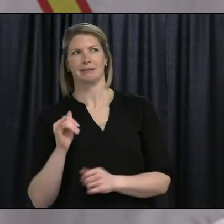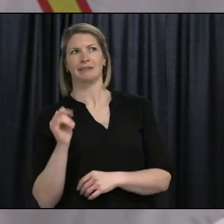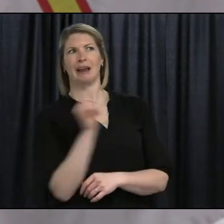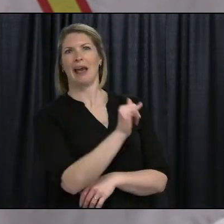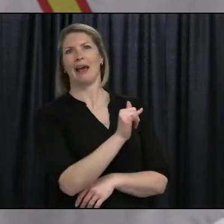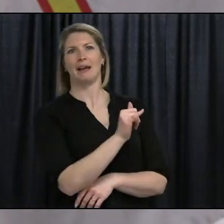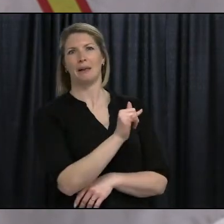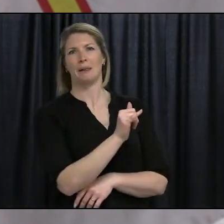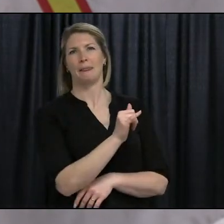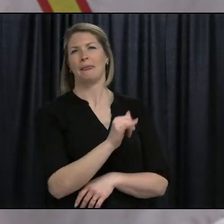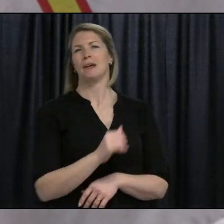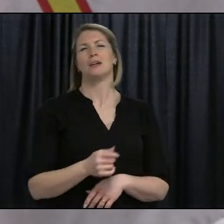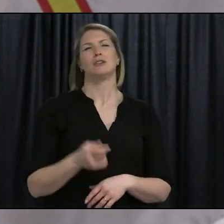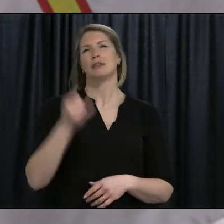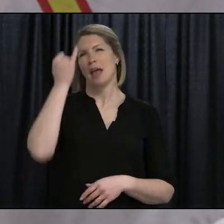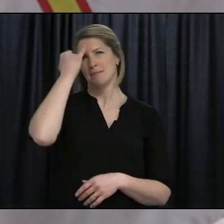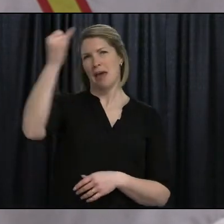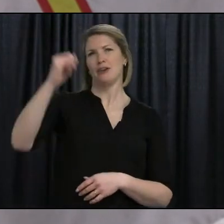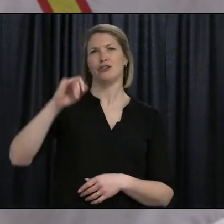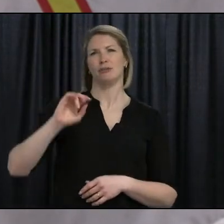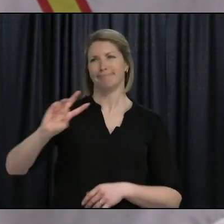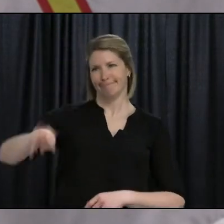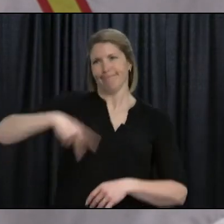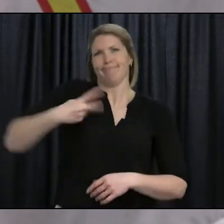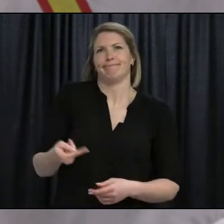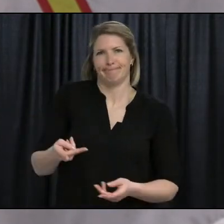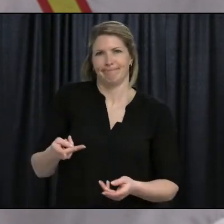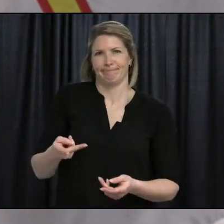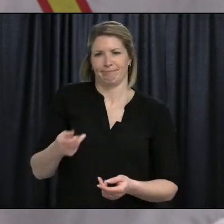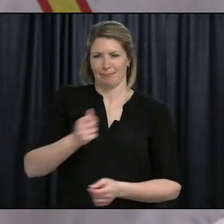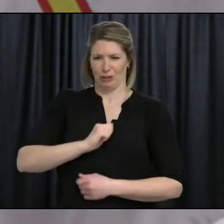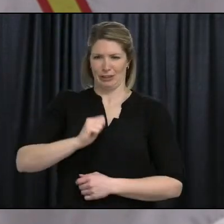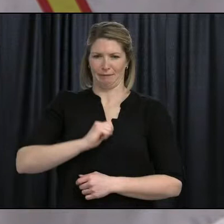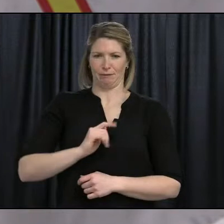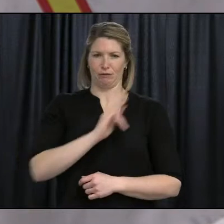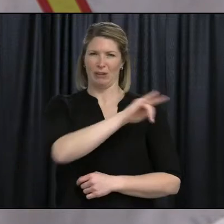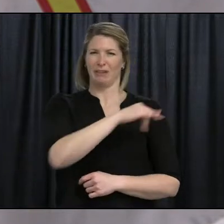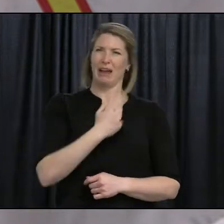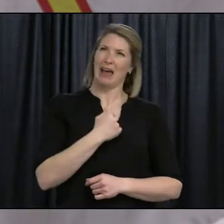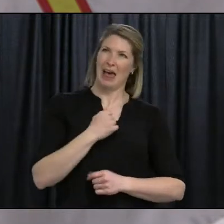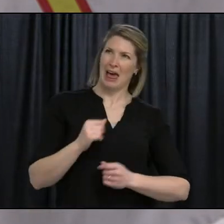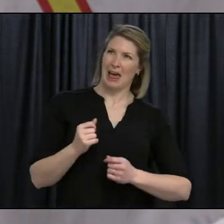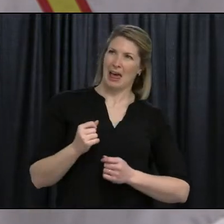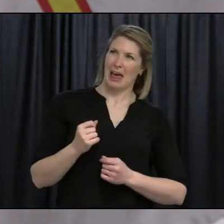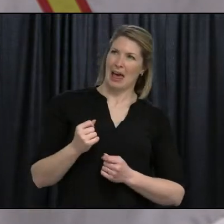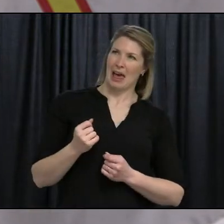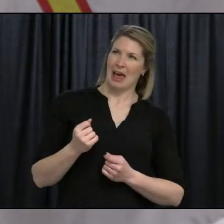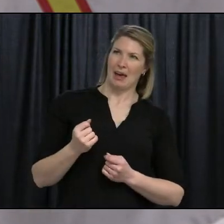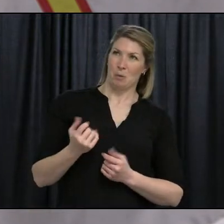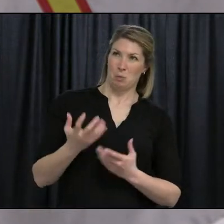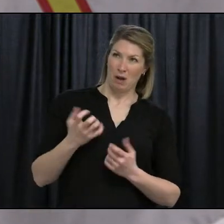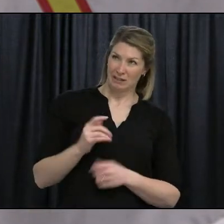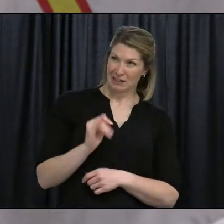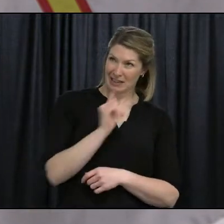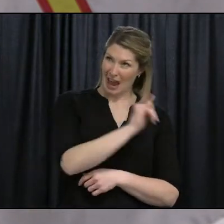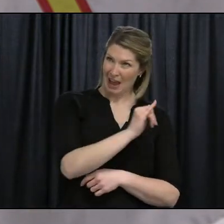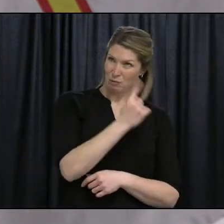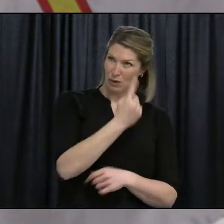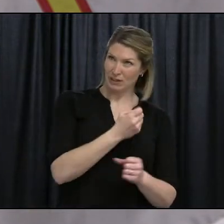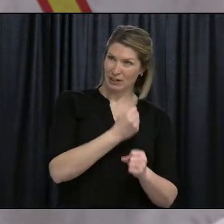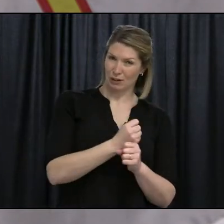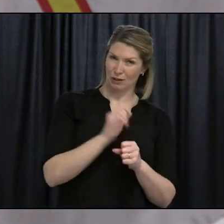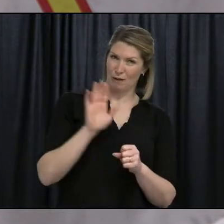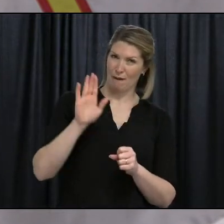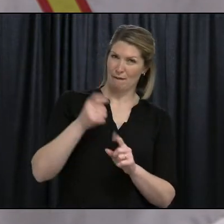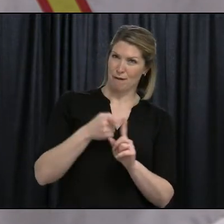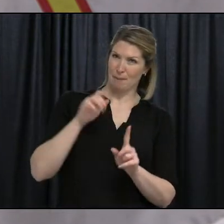if just put yourself in their shoes and think about it for a minute. How long would you want to be away from your family? So, I think we need to have a little bit